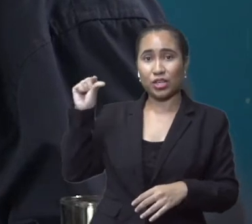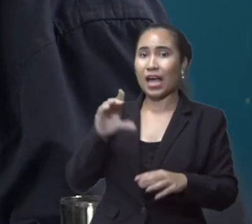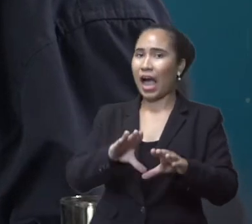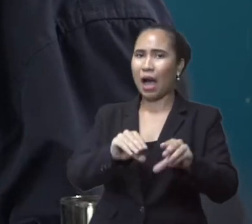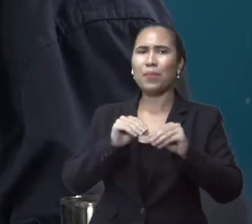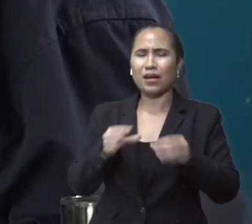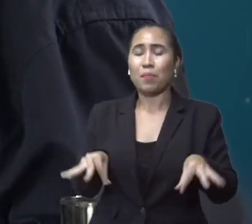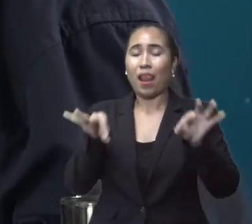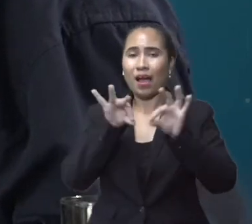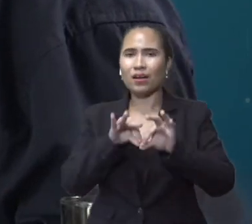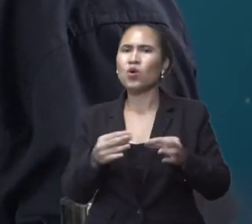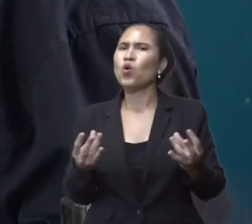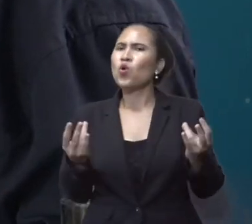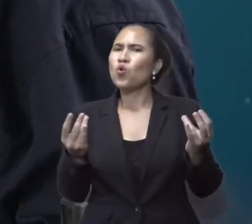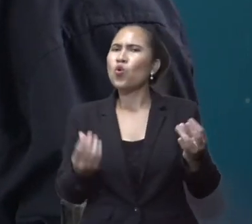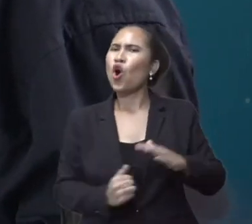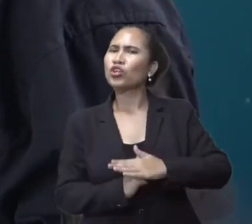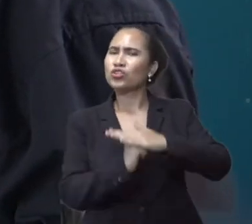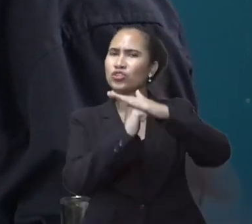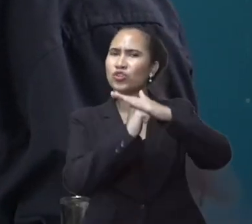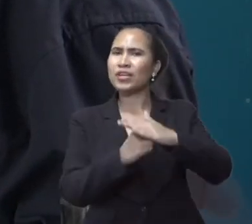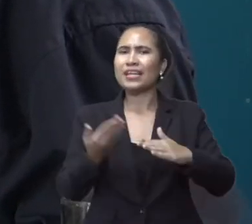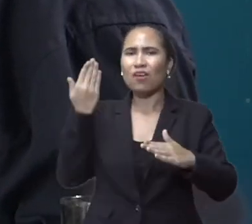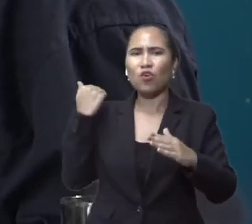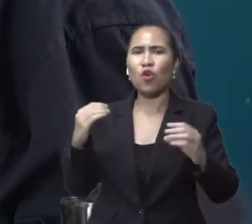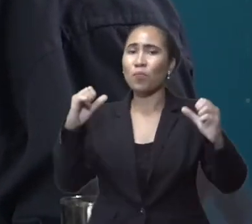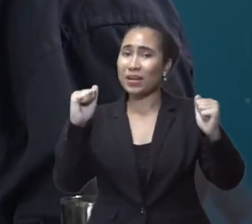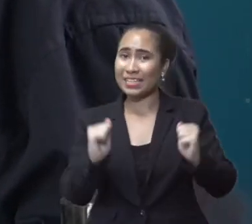ensure that, given the shocks that we have had in the past few years,